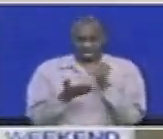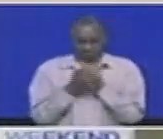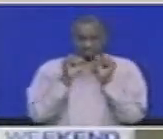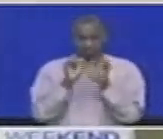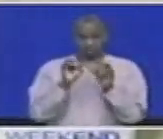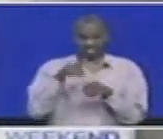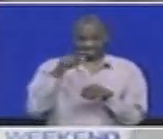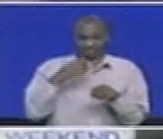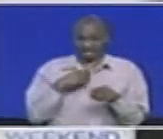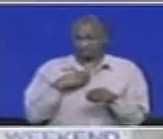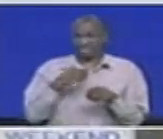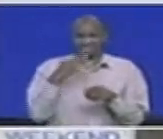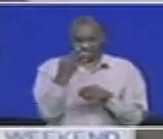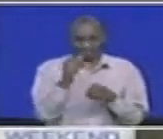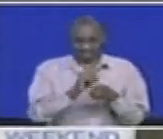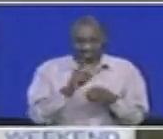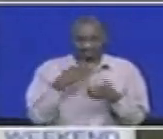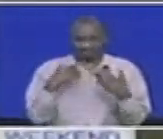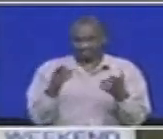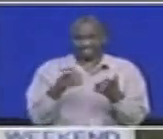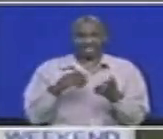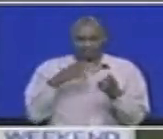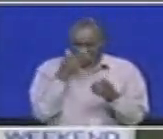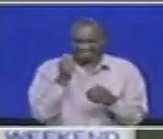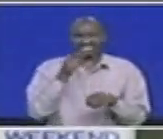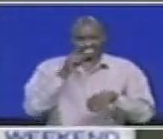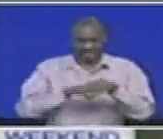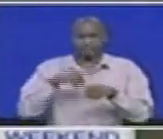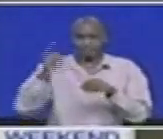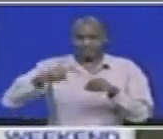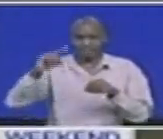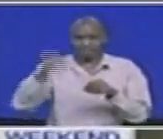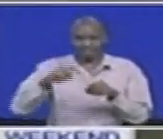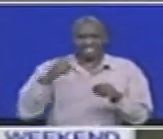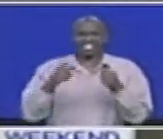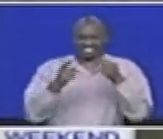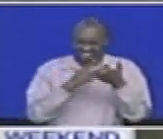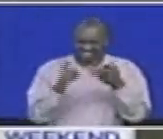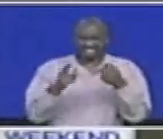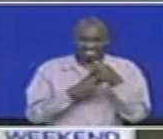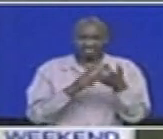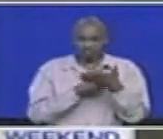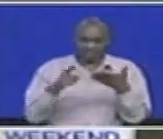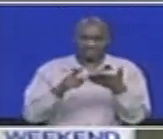already shaved more than 3 minutes off her personal best time in just 6 weeks.